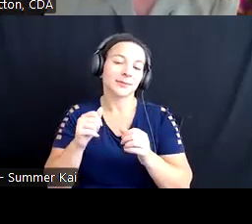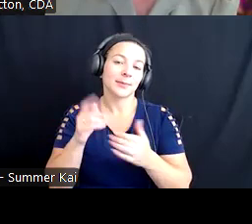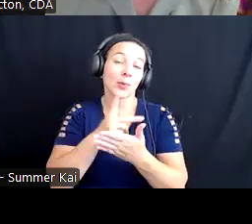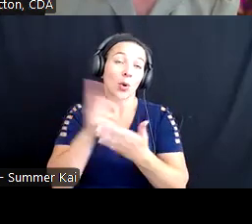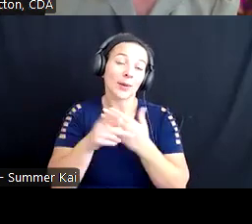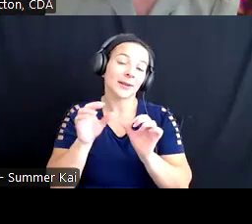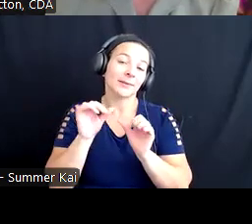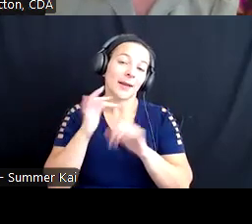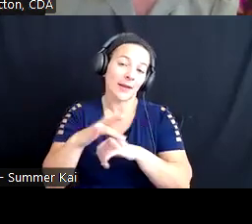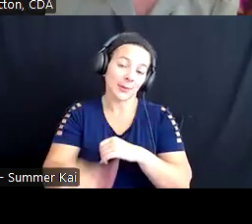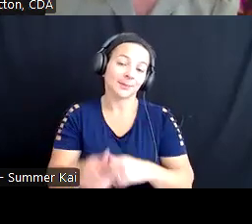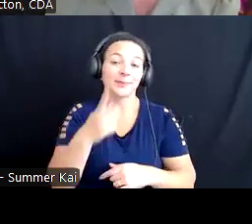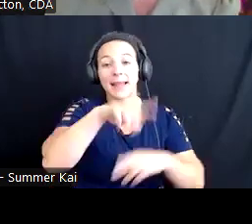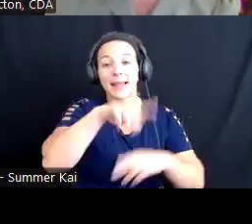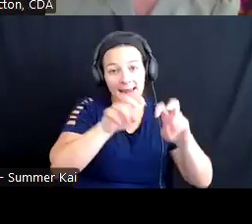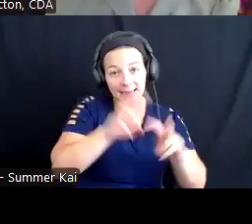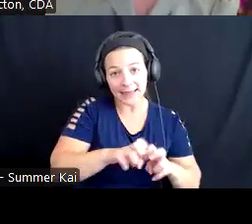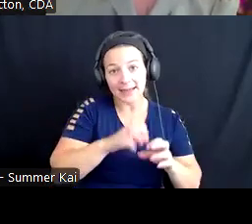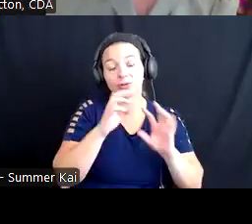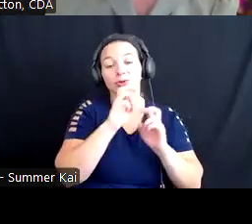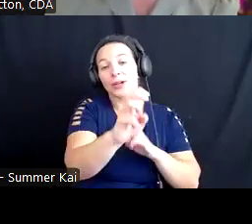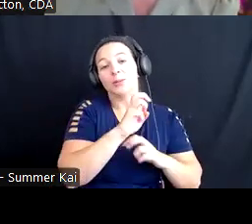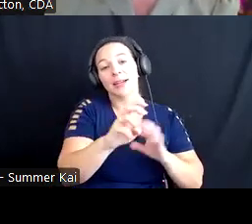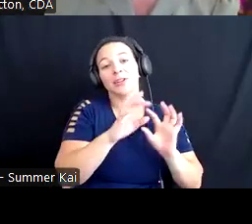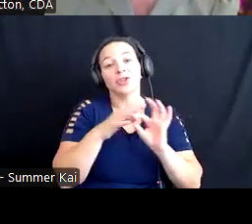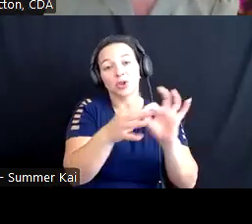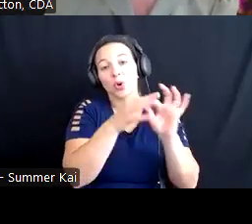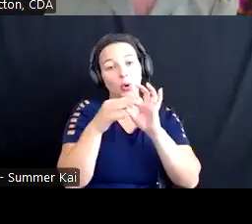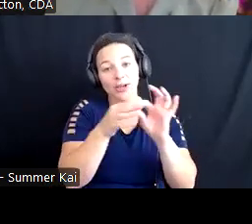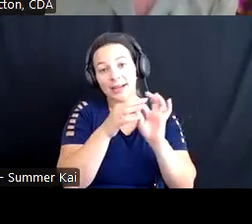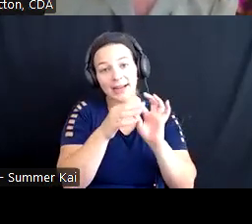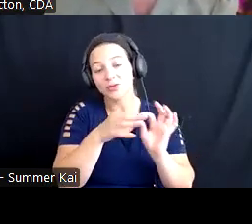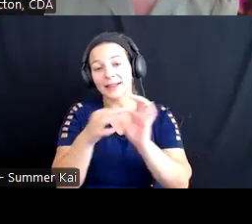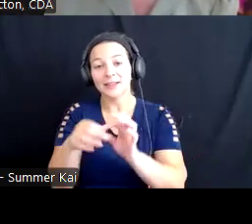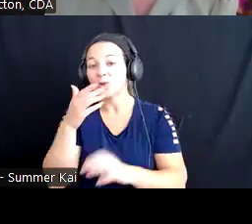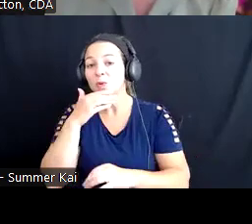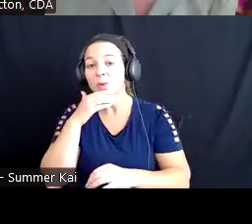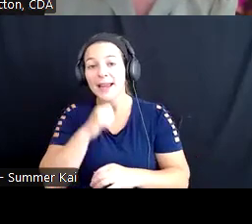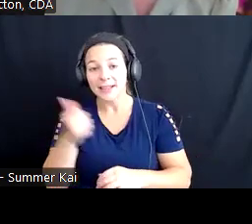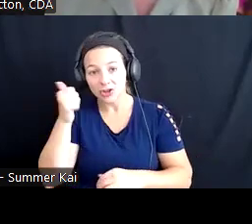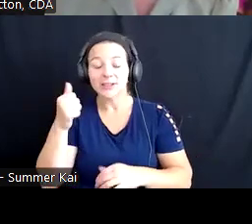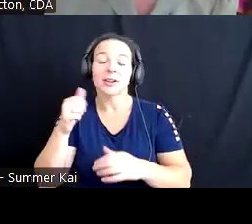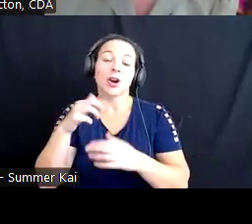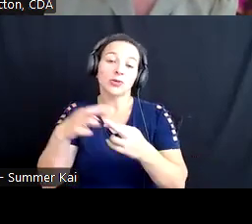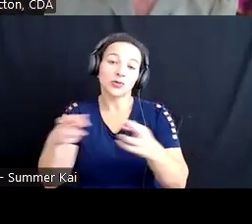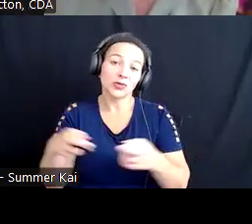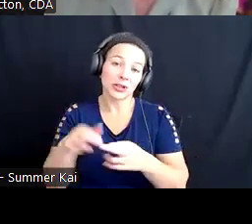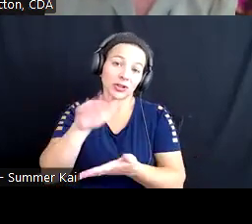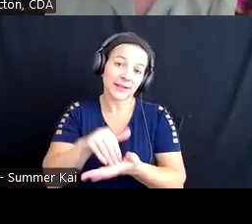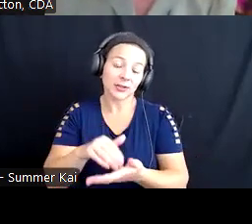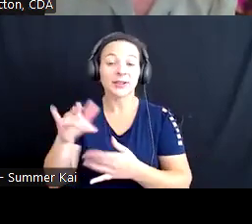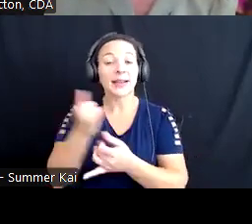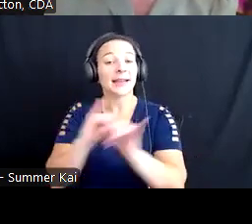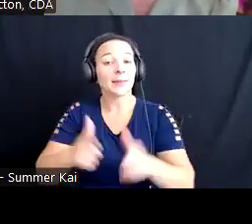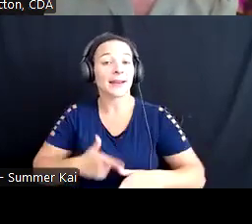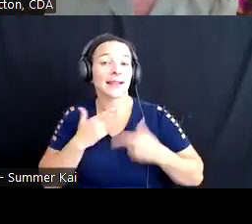They analyzed transportation coordination through our area agencies on aging, our regional centers, and our independent living centers. And they